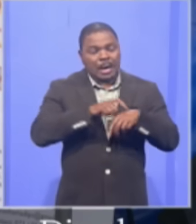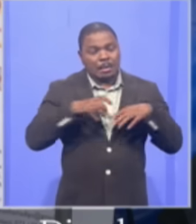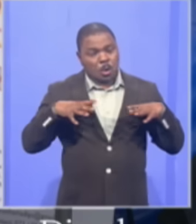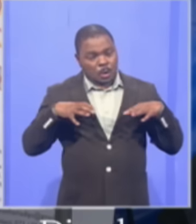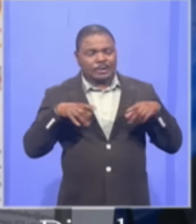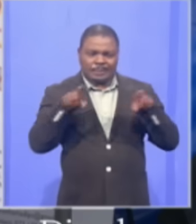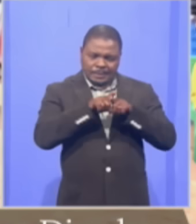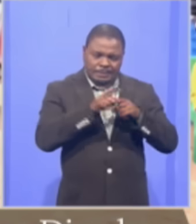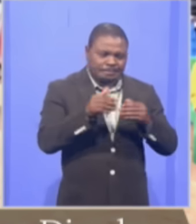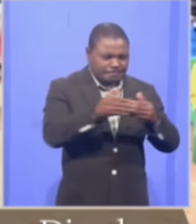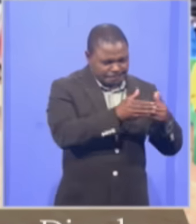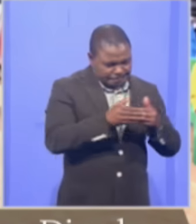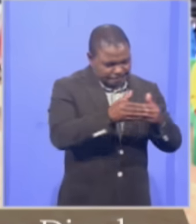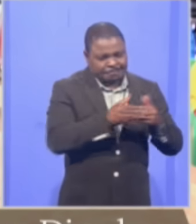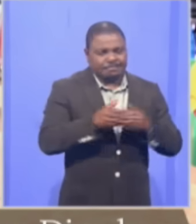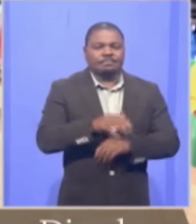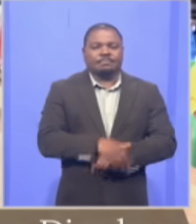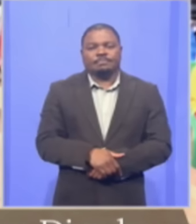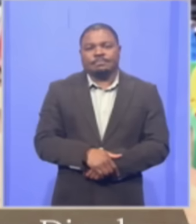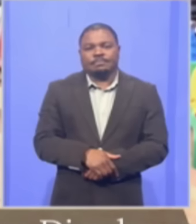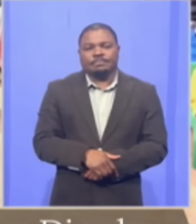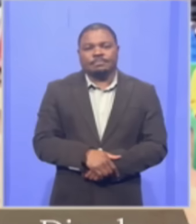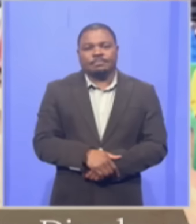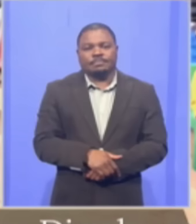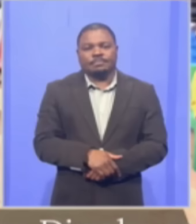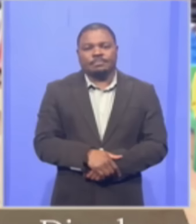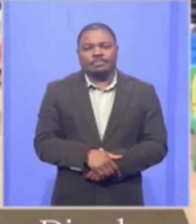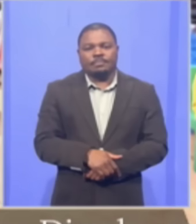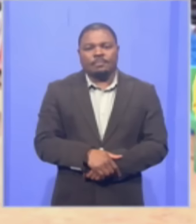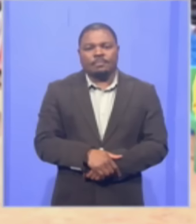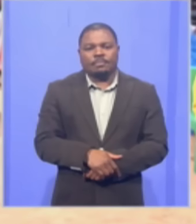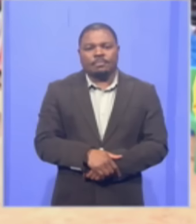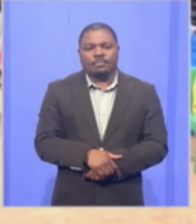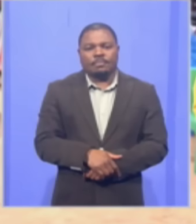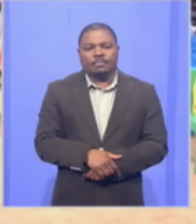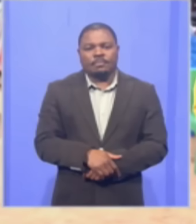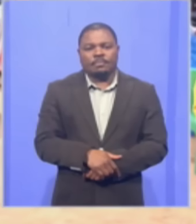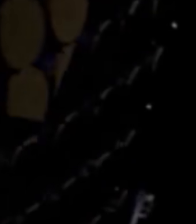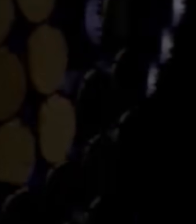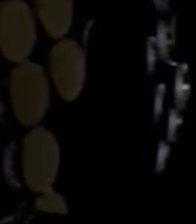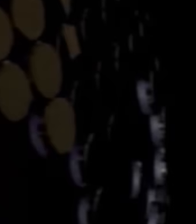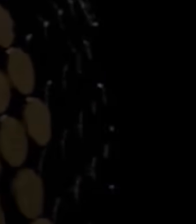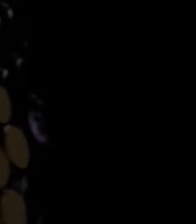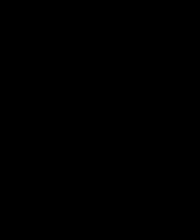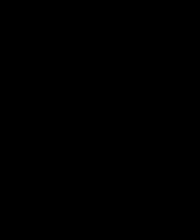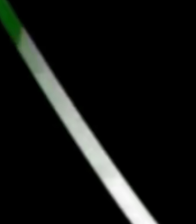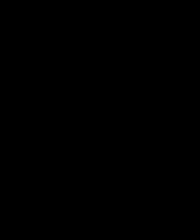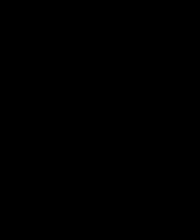boikhutso. Zebulon Maine, SABC News, mo motseng wa Dinokana.